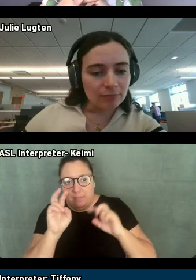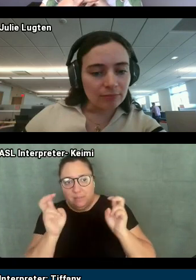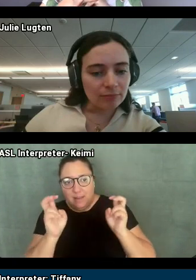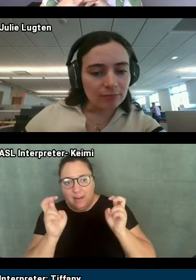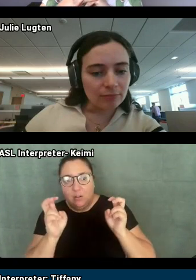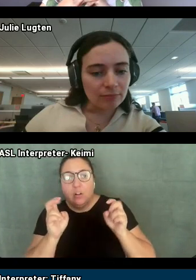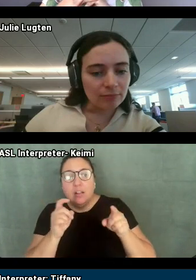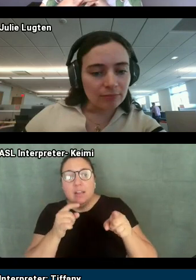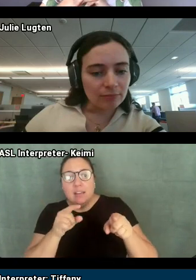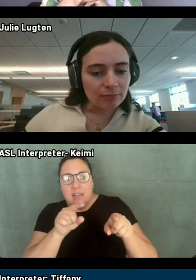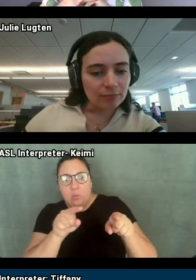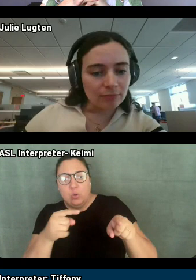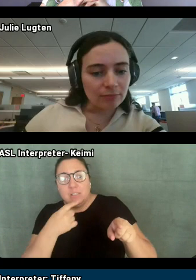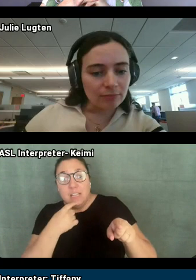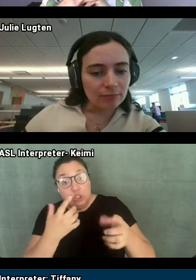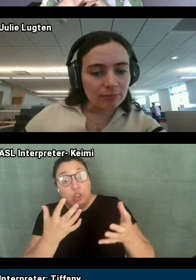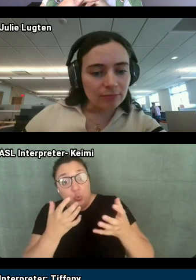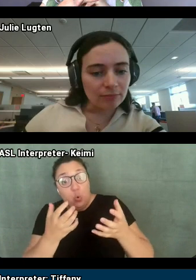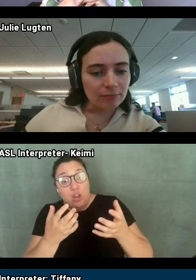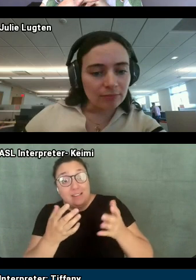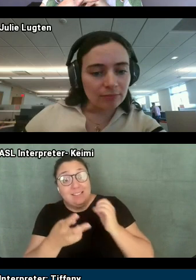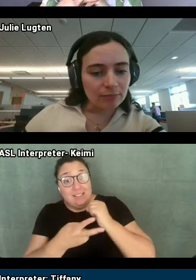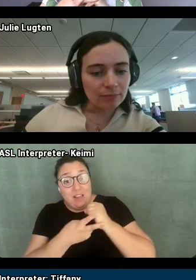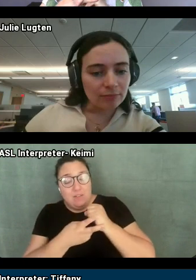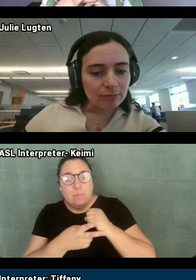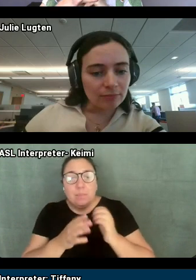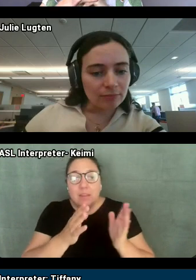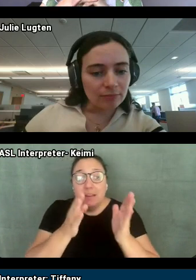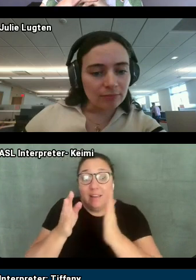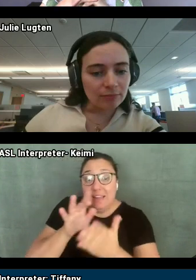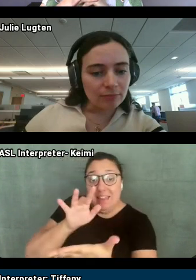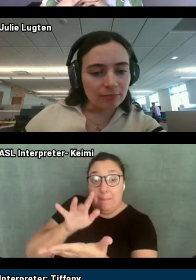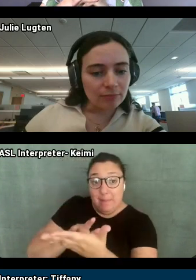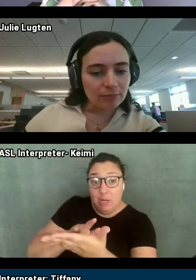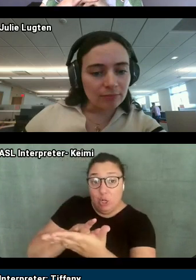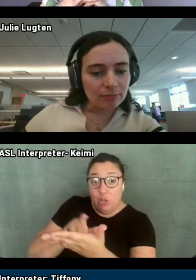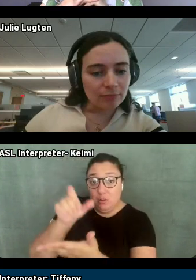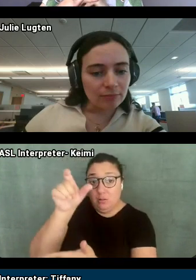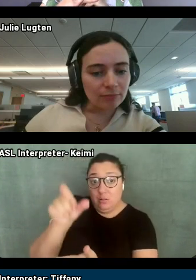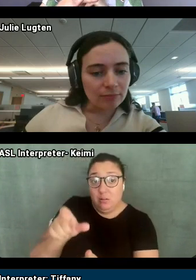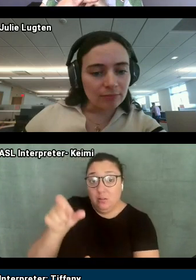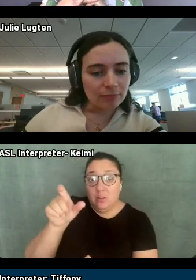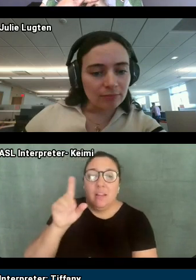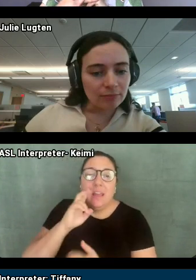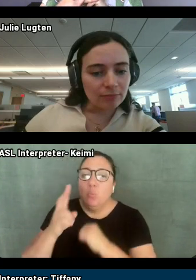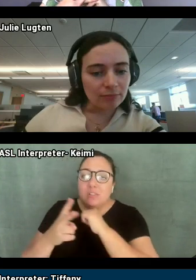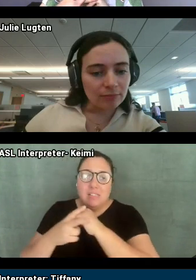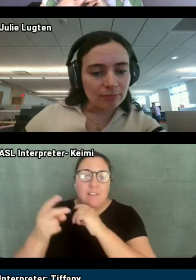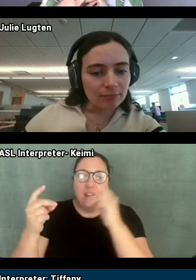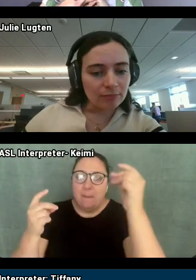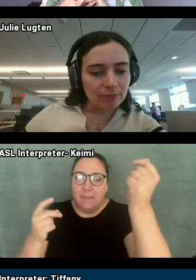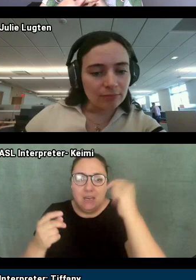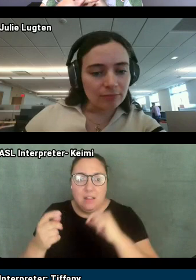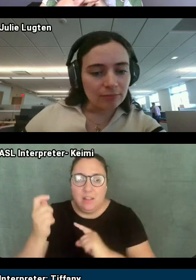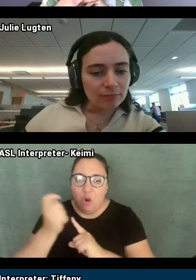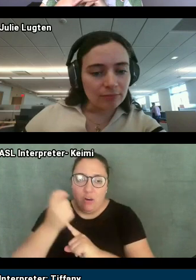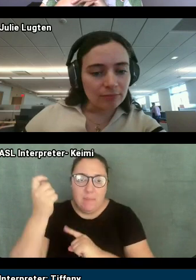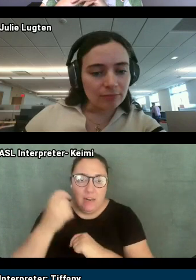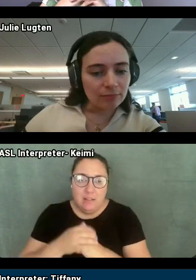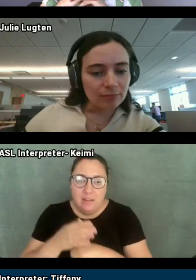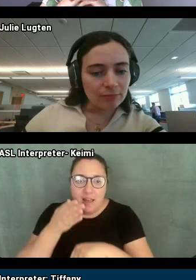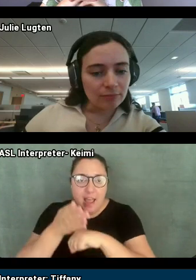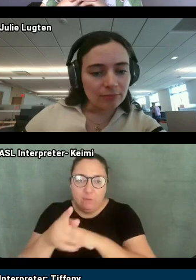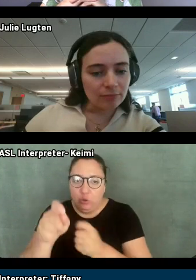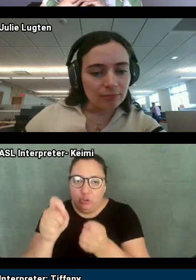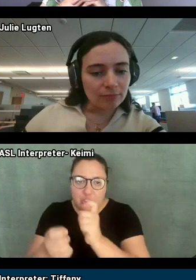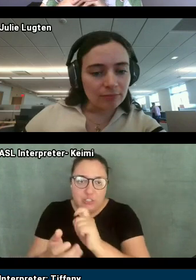you want to save it. If you're making these changes in the middle column cards, it saves it immediately after you've made the change.